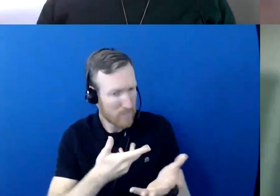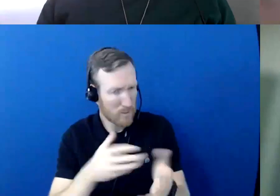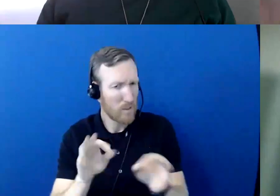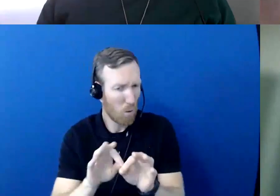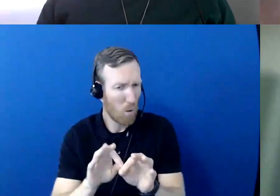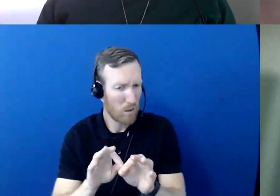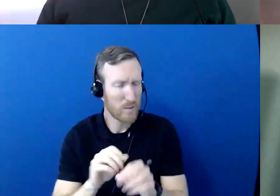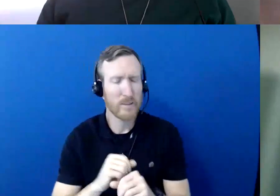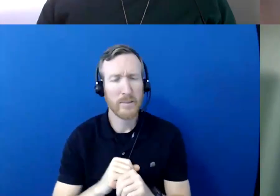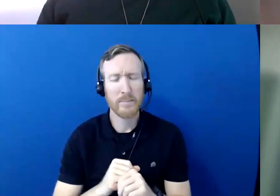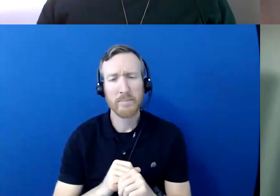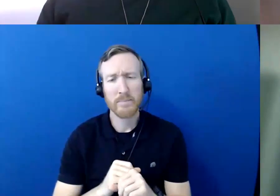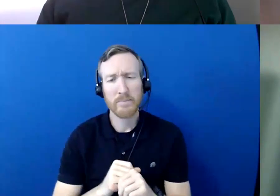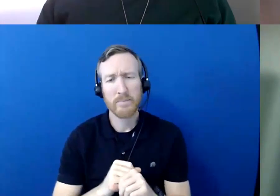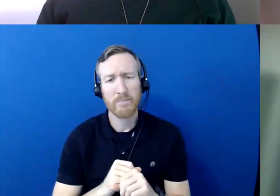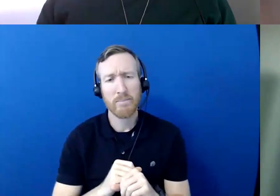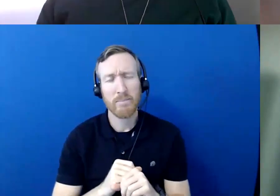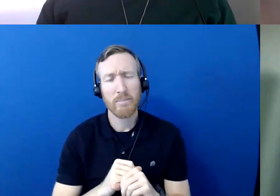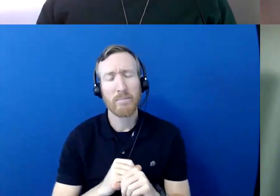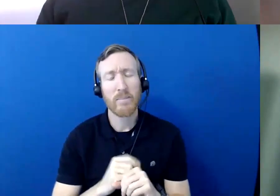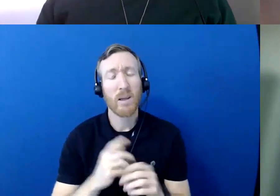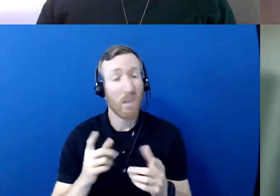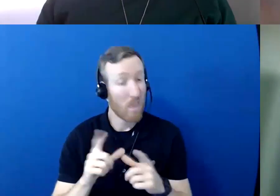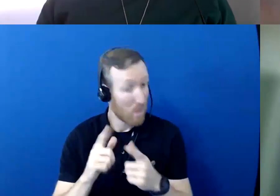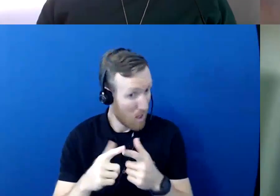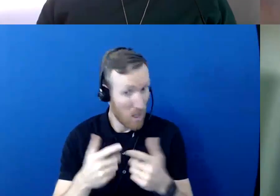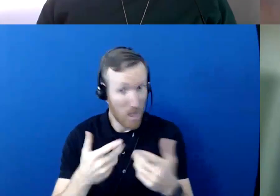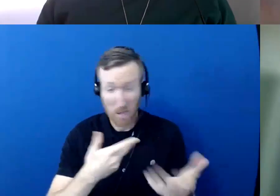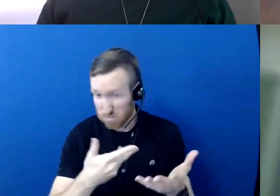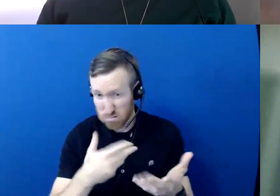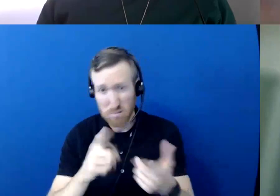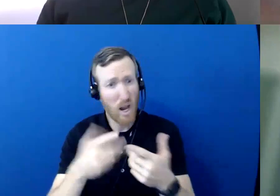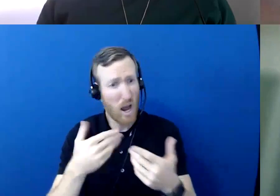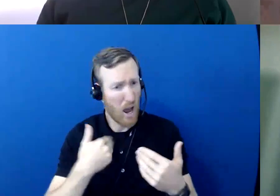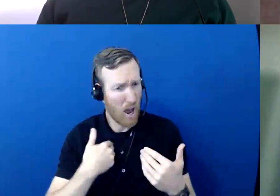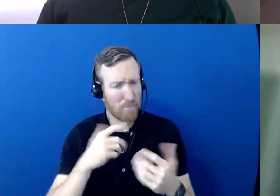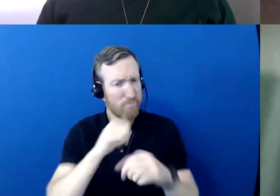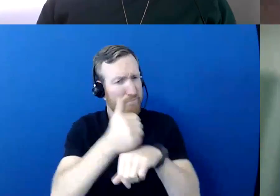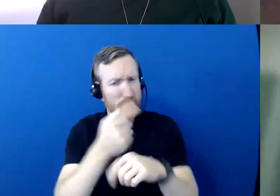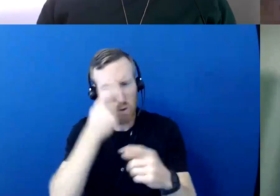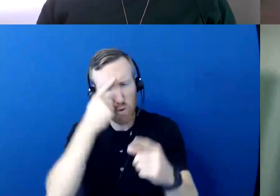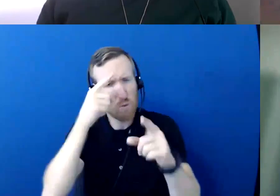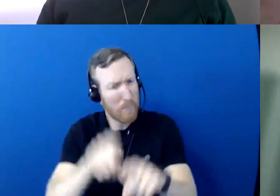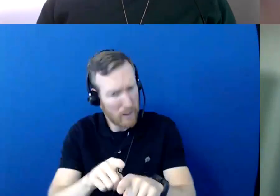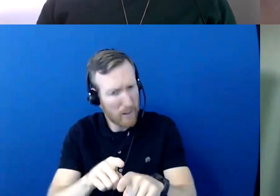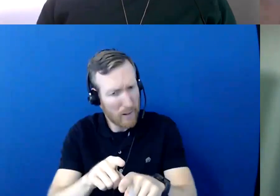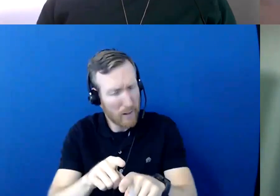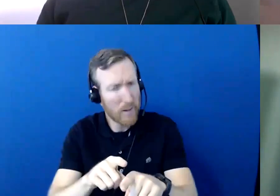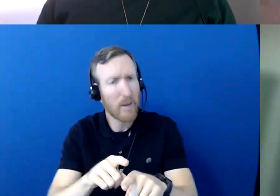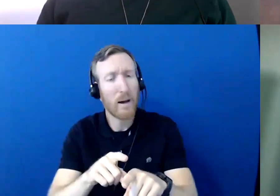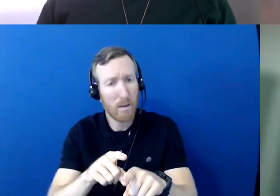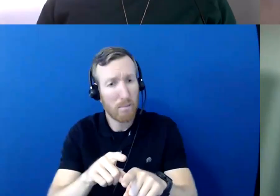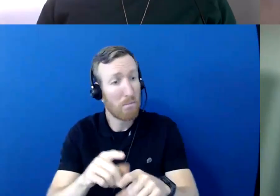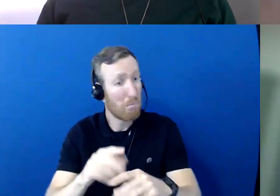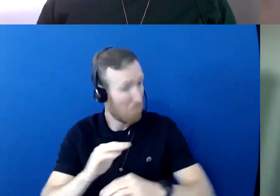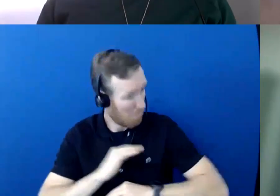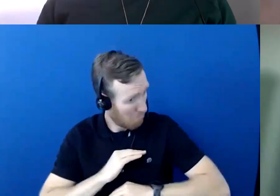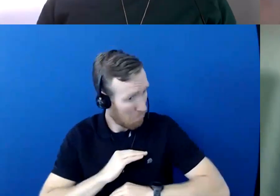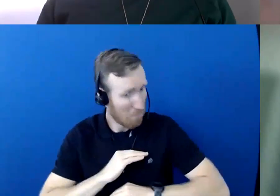that conversation and then come to an agreement. And if we're able to come to that agreement in